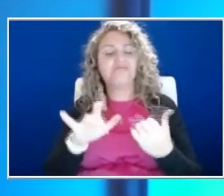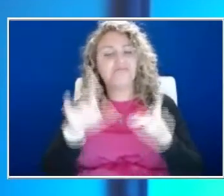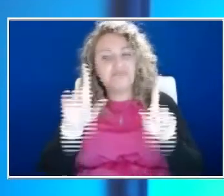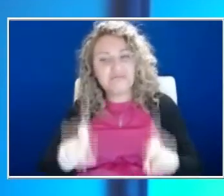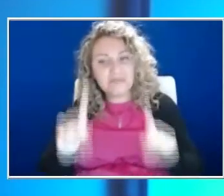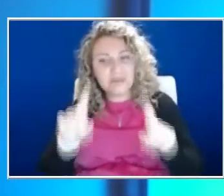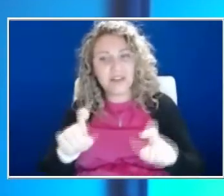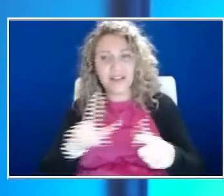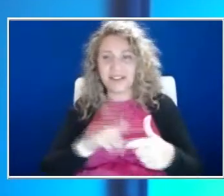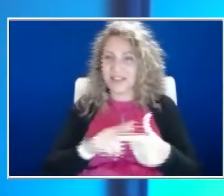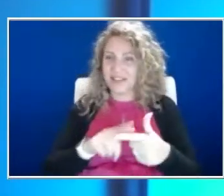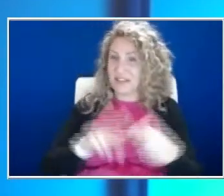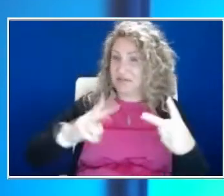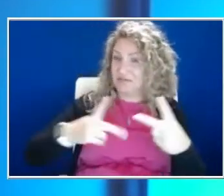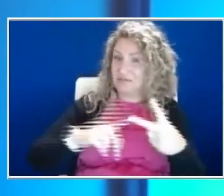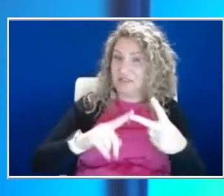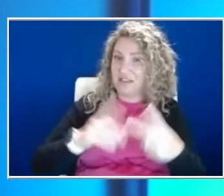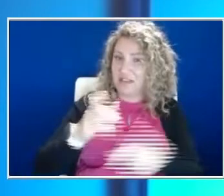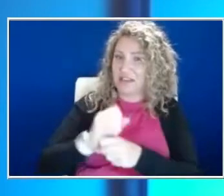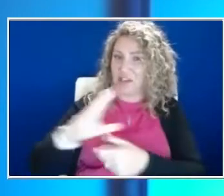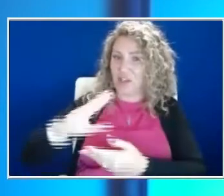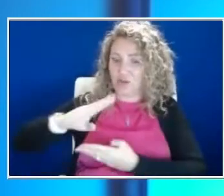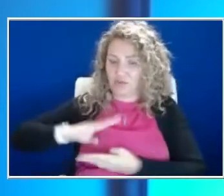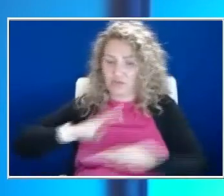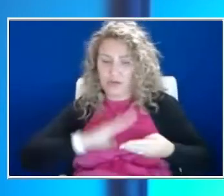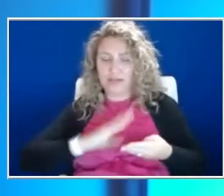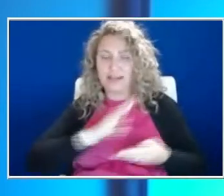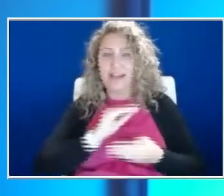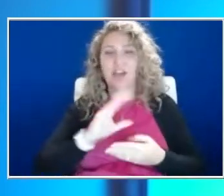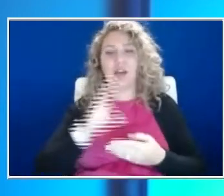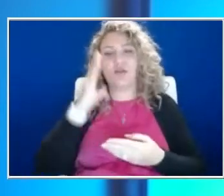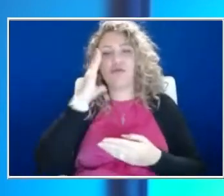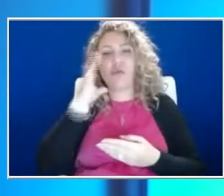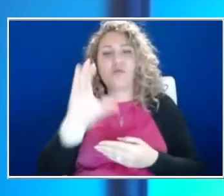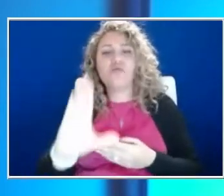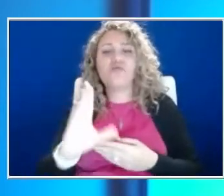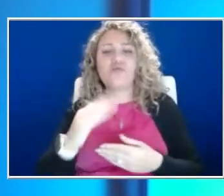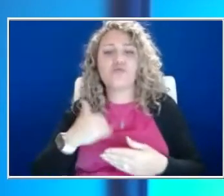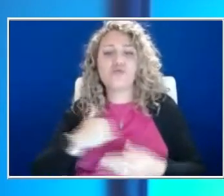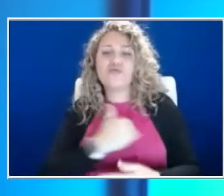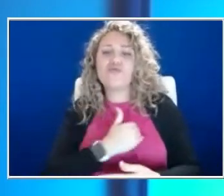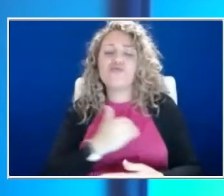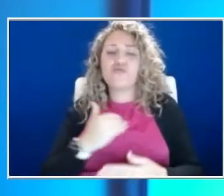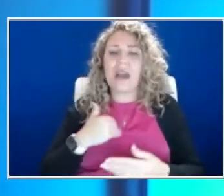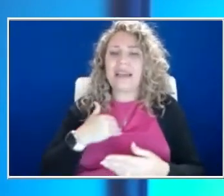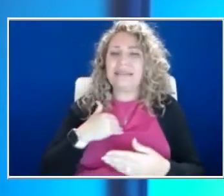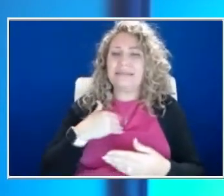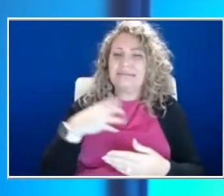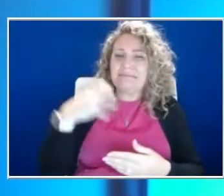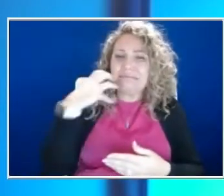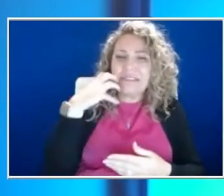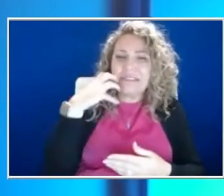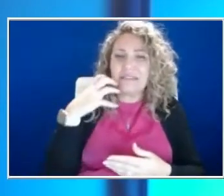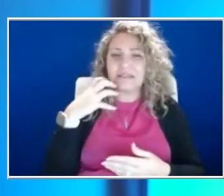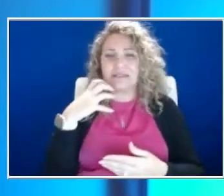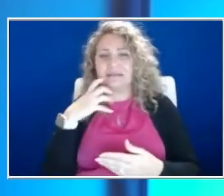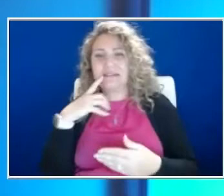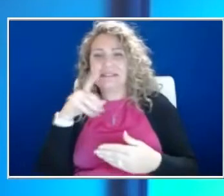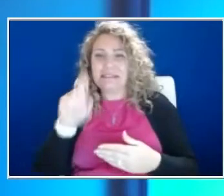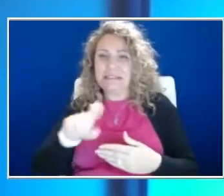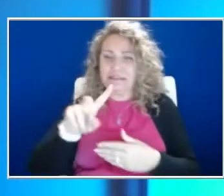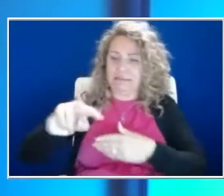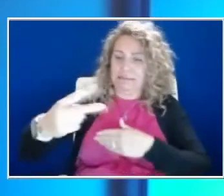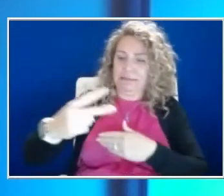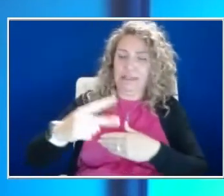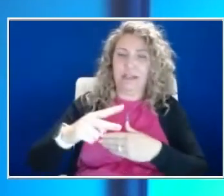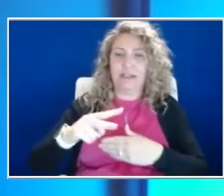get your mammogram, but know your breast density, because we need to be doing supplemental screening when women have dense breast tissue. And I think